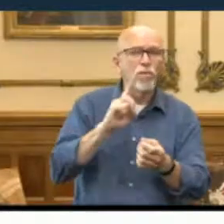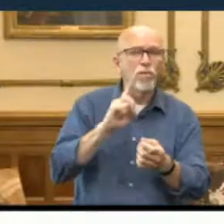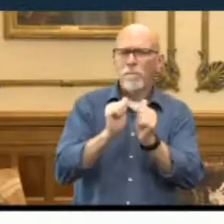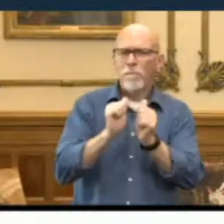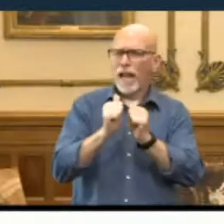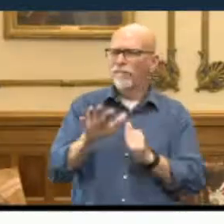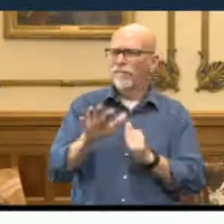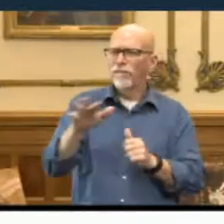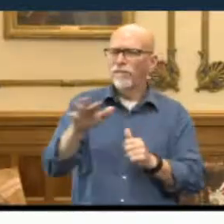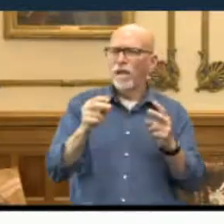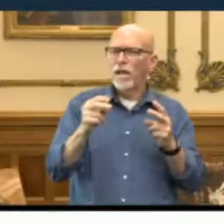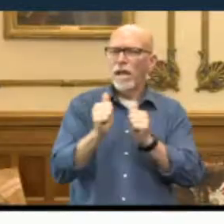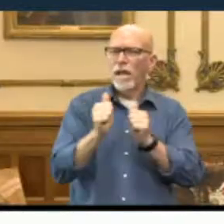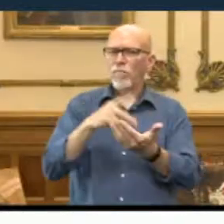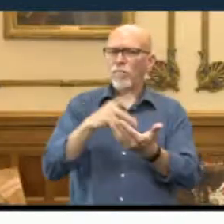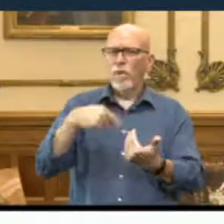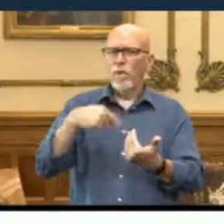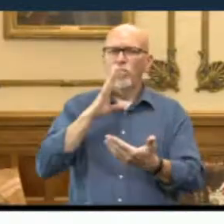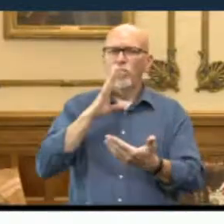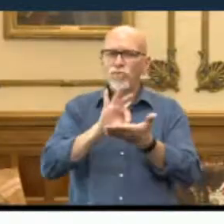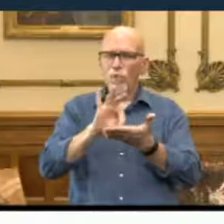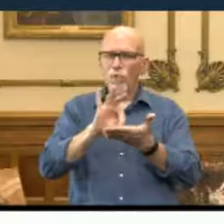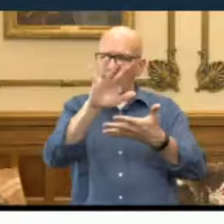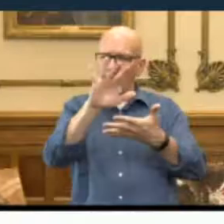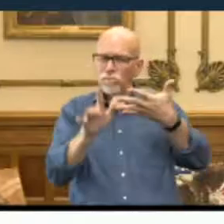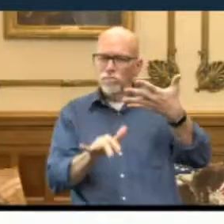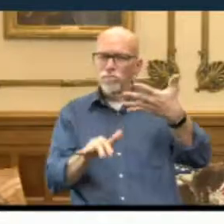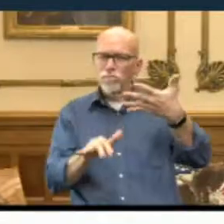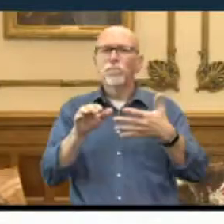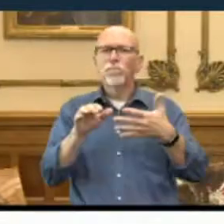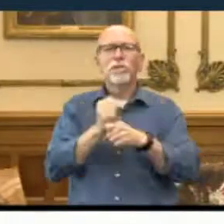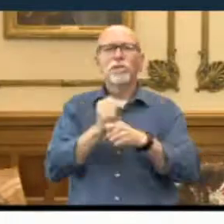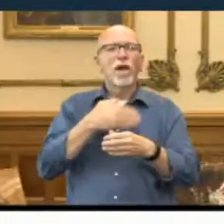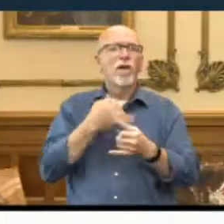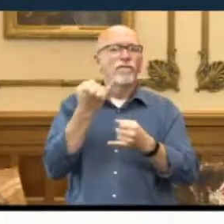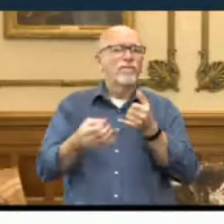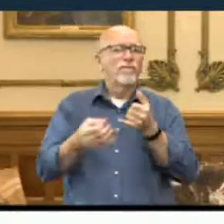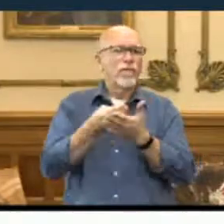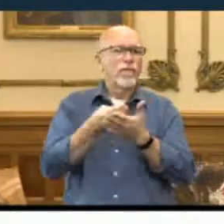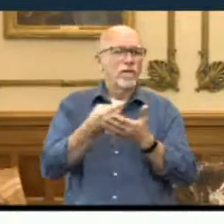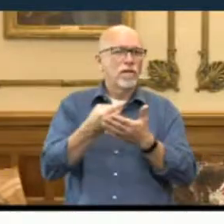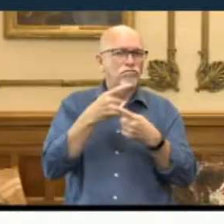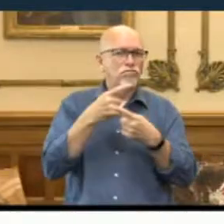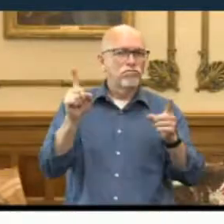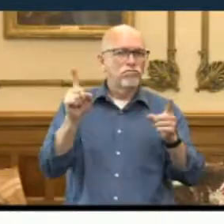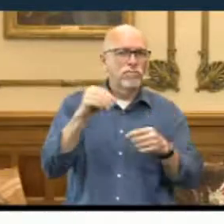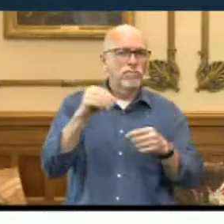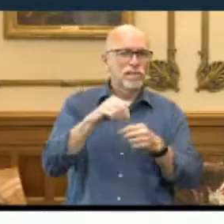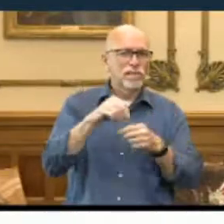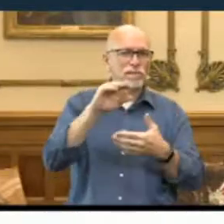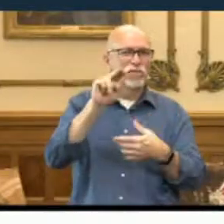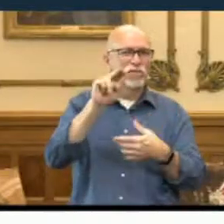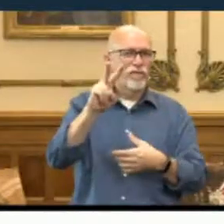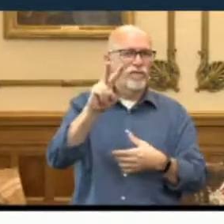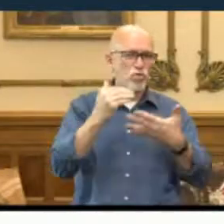very competitive program, and so we will score those projects and make those funding award announcements sometime in